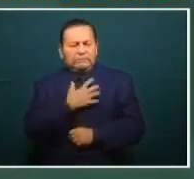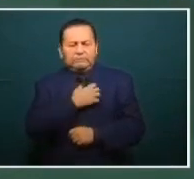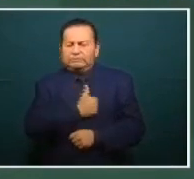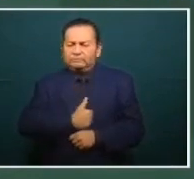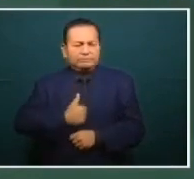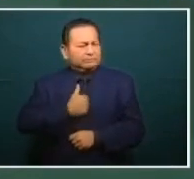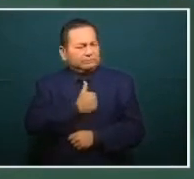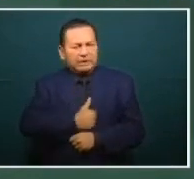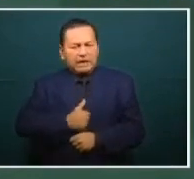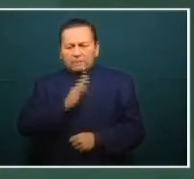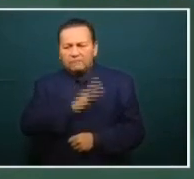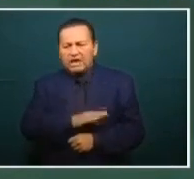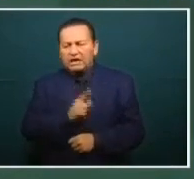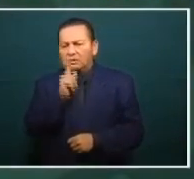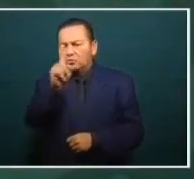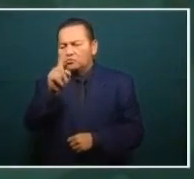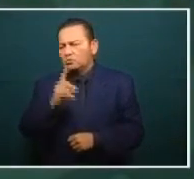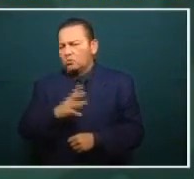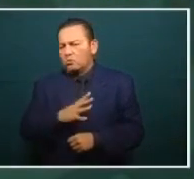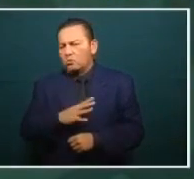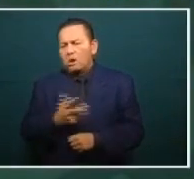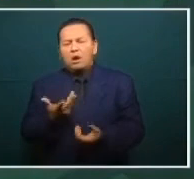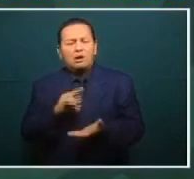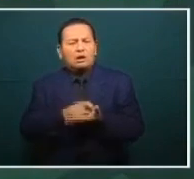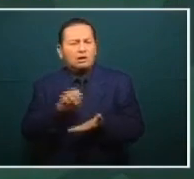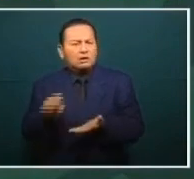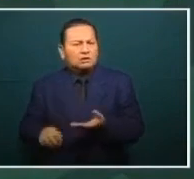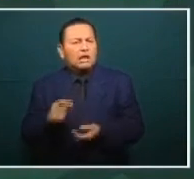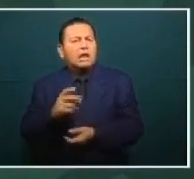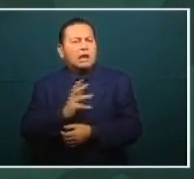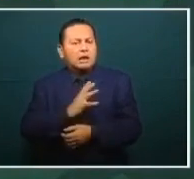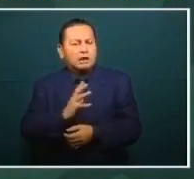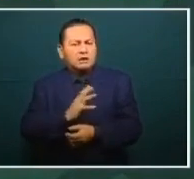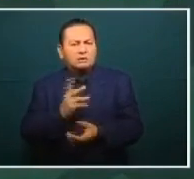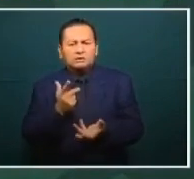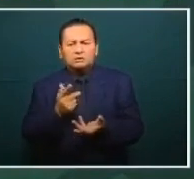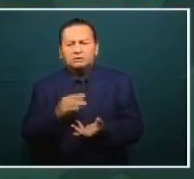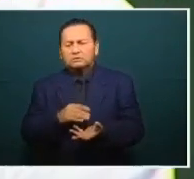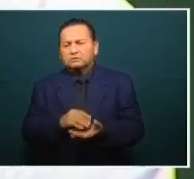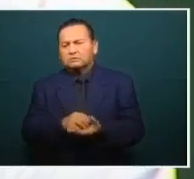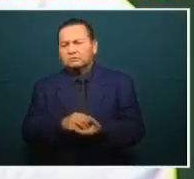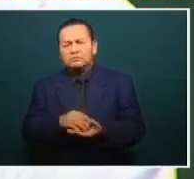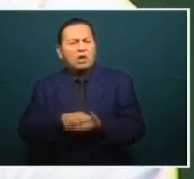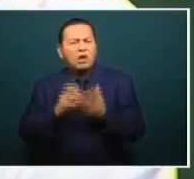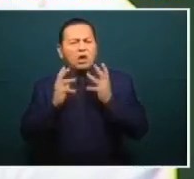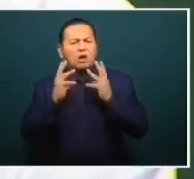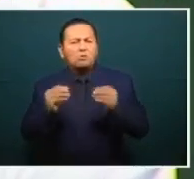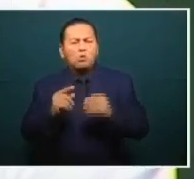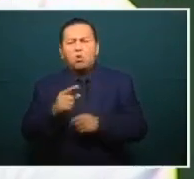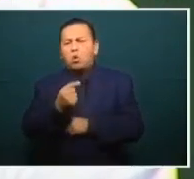worst case that's saddening and painful is that